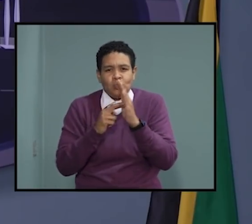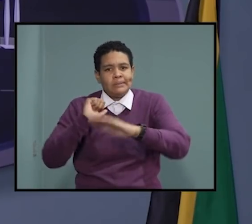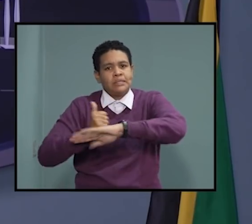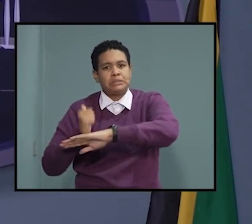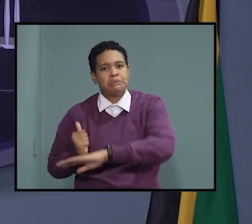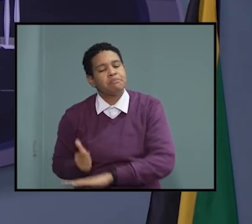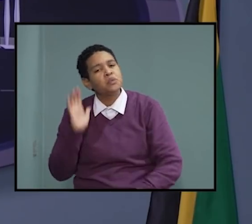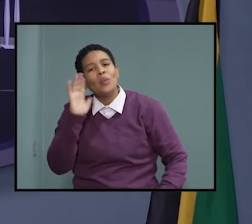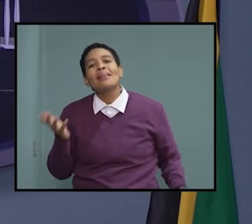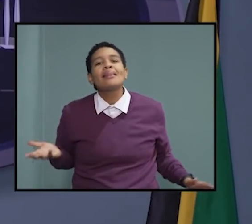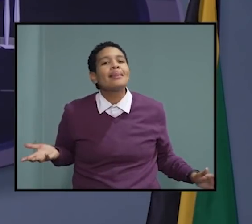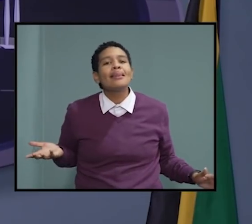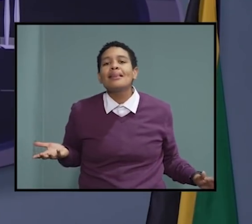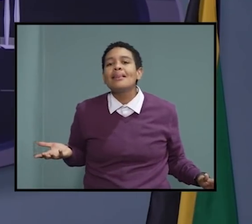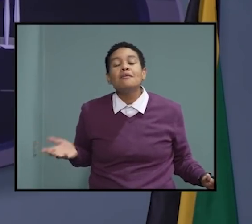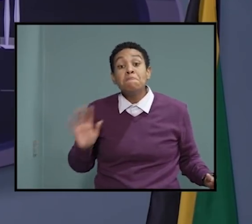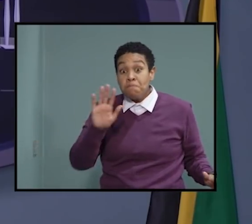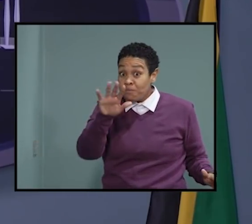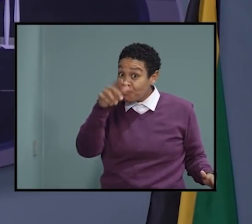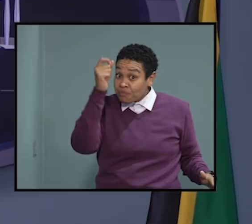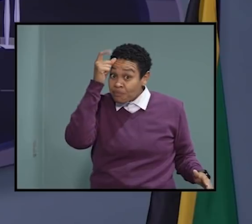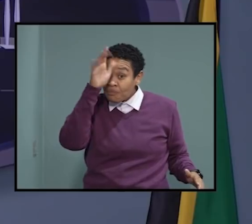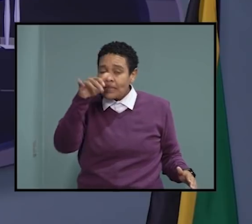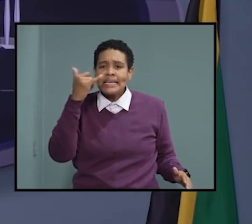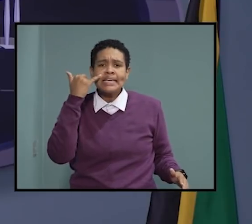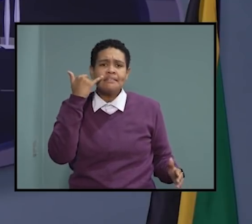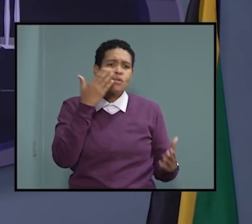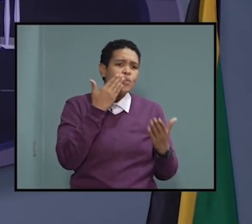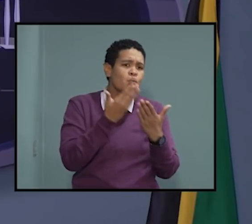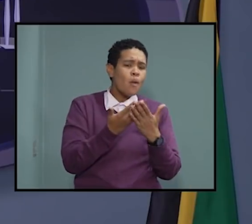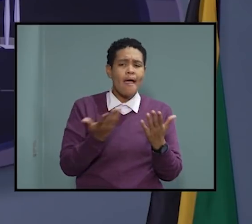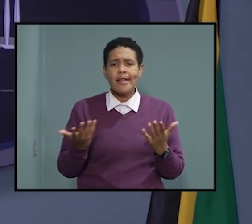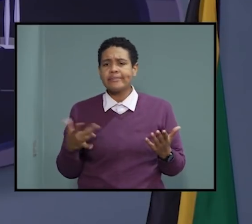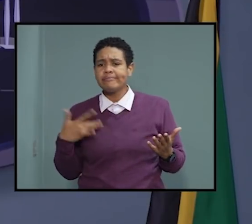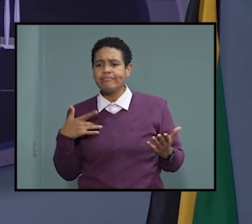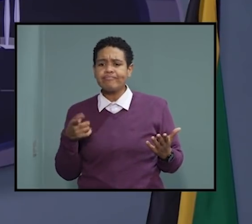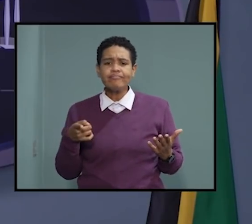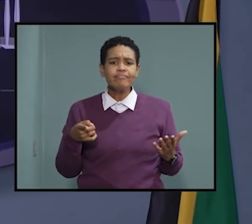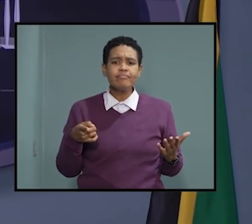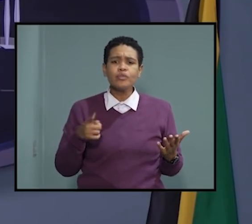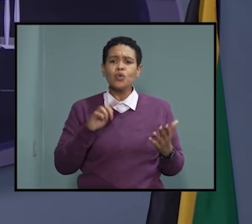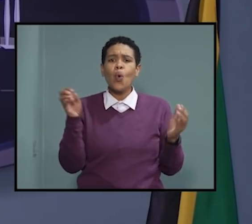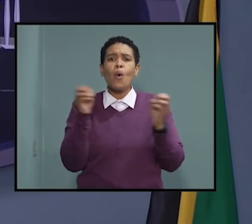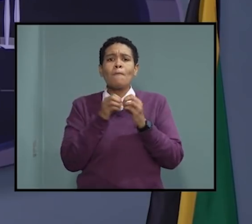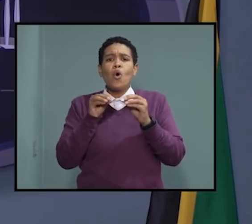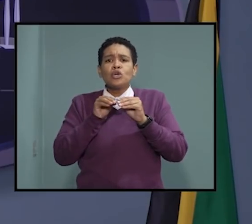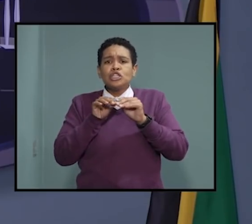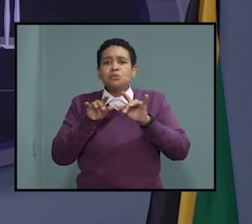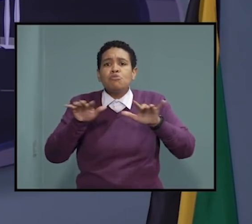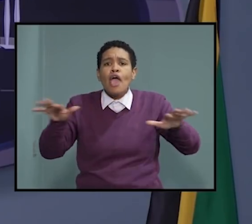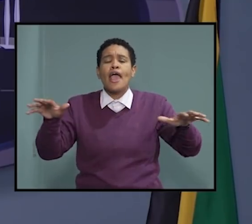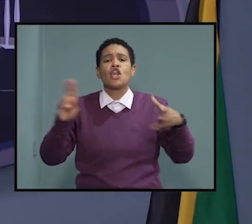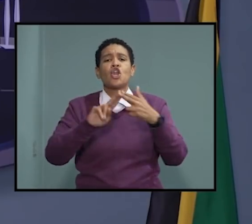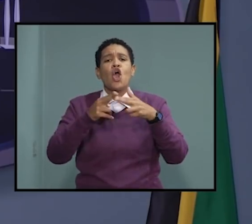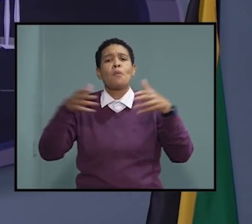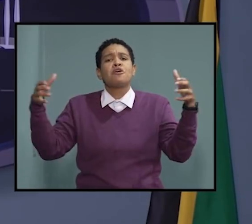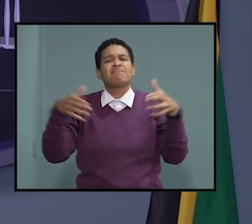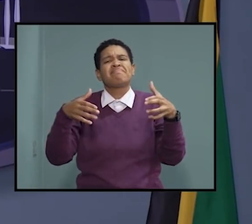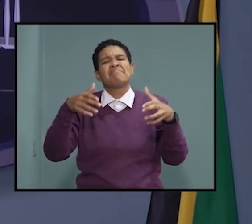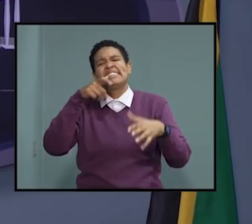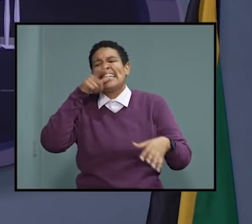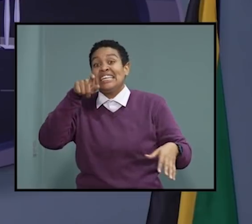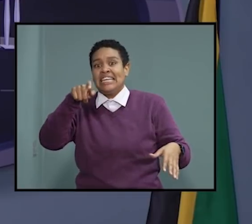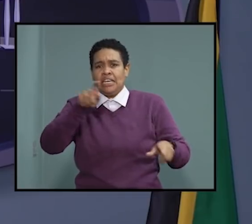If things go well in the sense that there is no further spread and we have contained it, then there is no need.